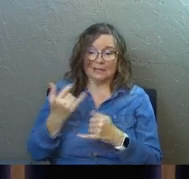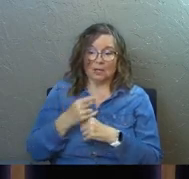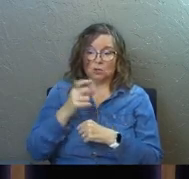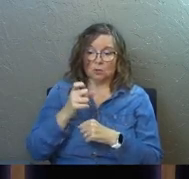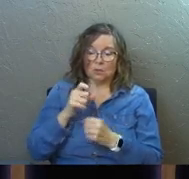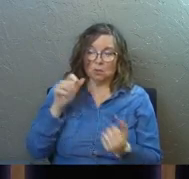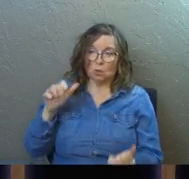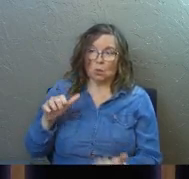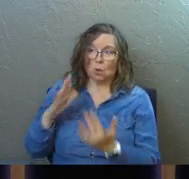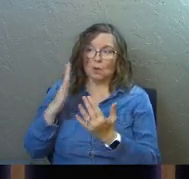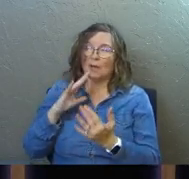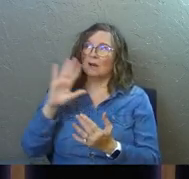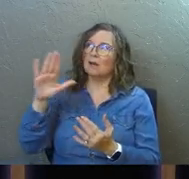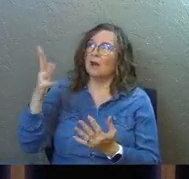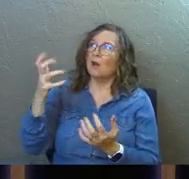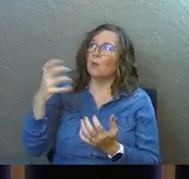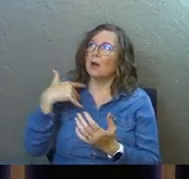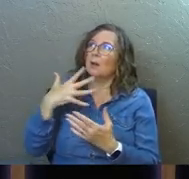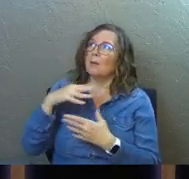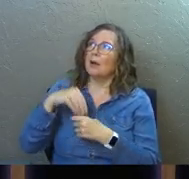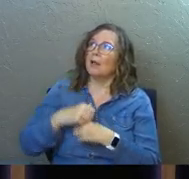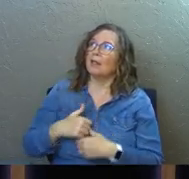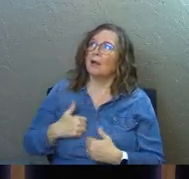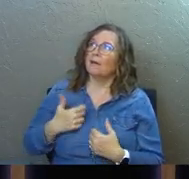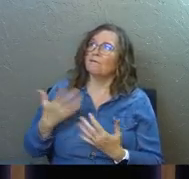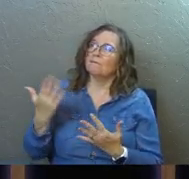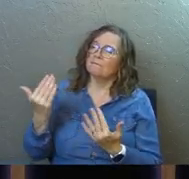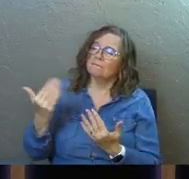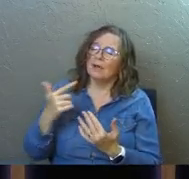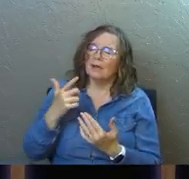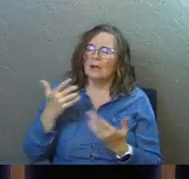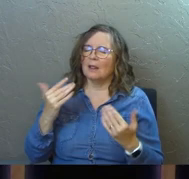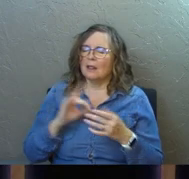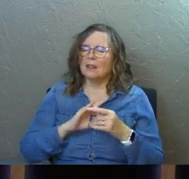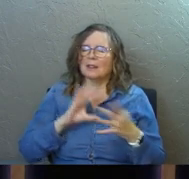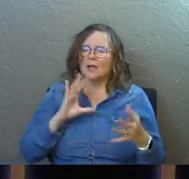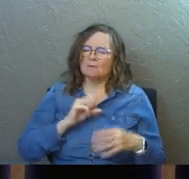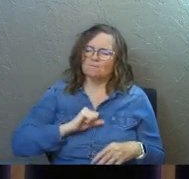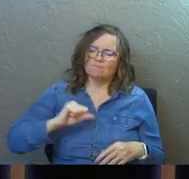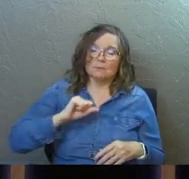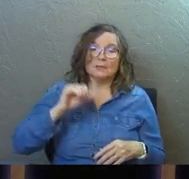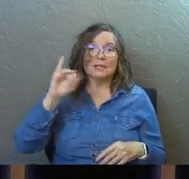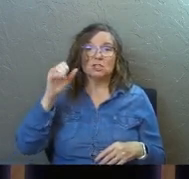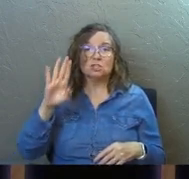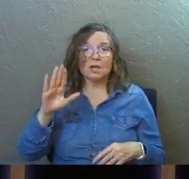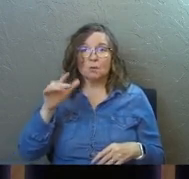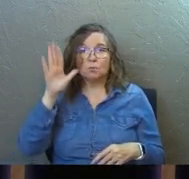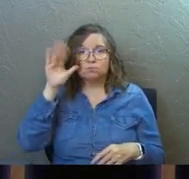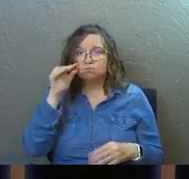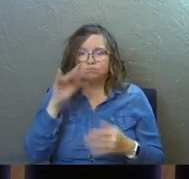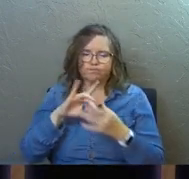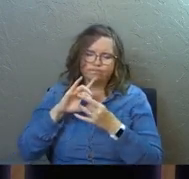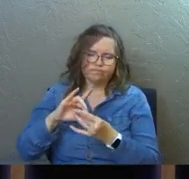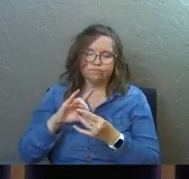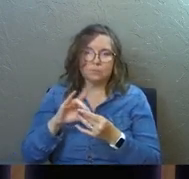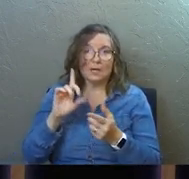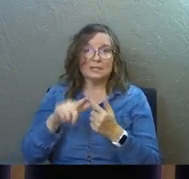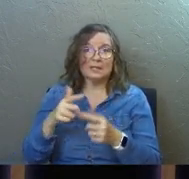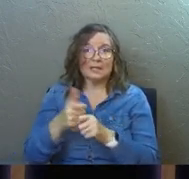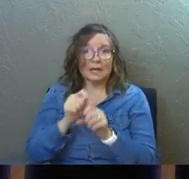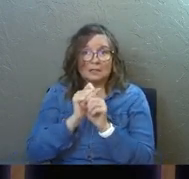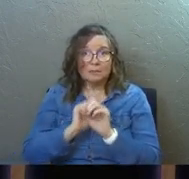Today, you need to go to God and say, God, I want this in my life, and I'm not going to let go. Just like Jacob wouldn't let go of God till he got his blessing,